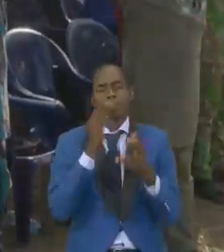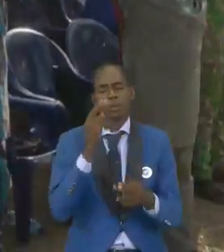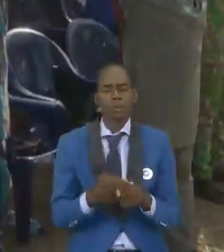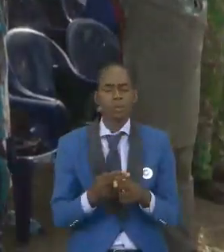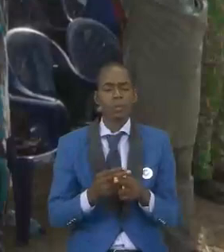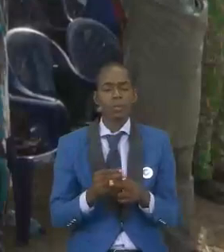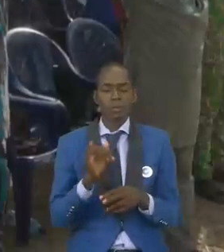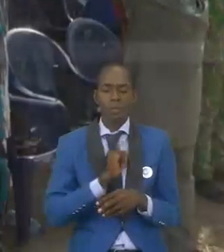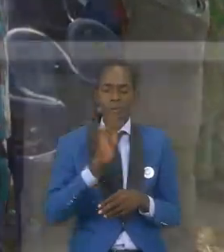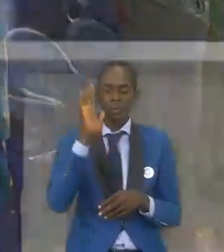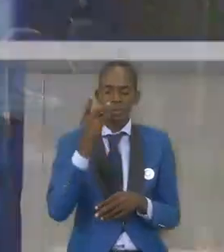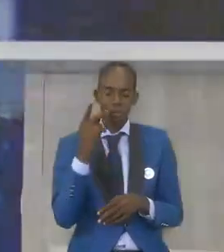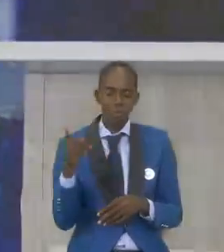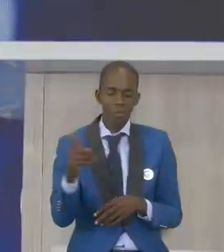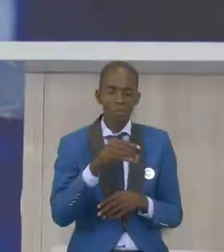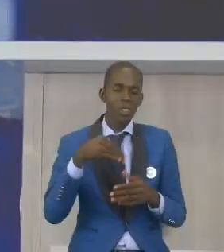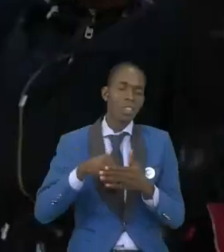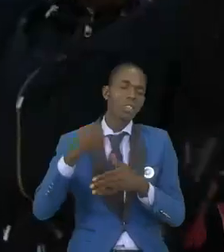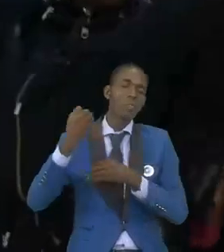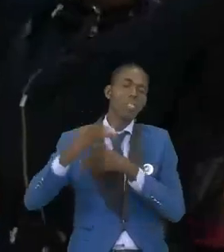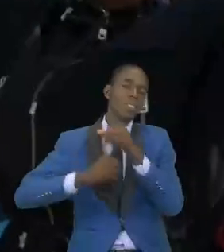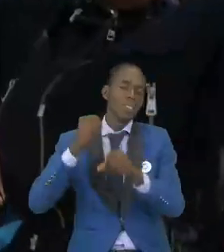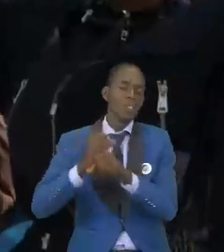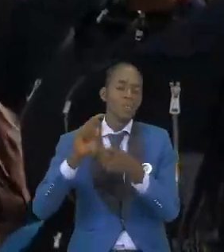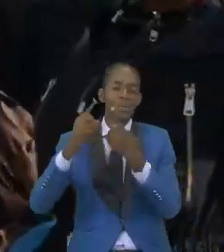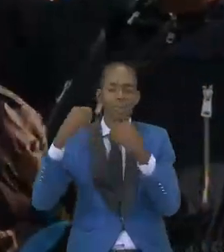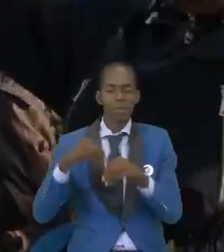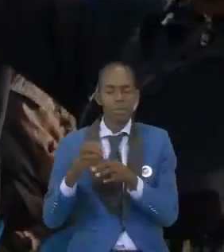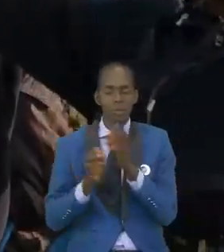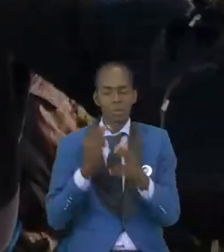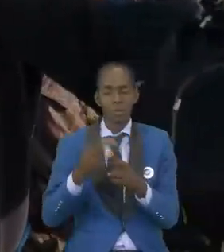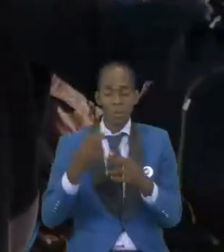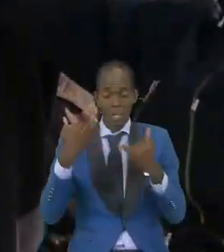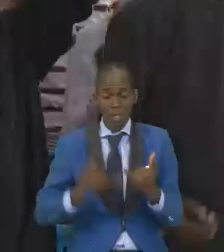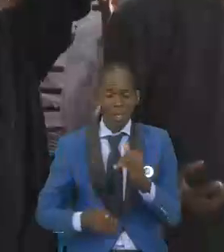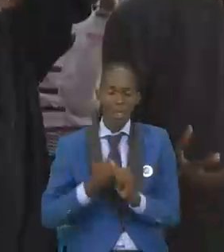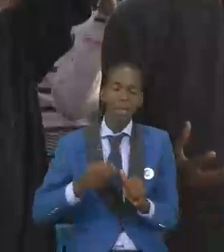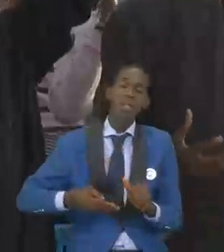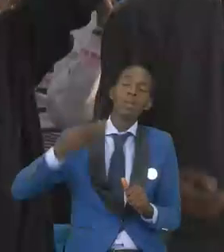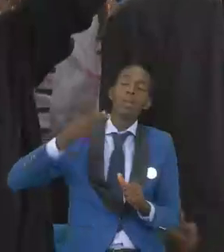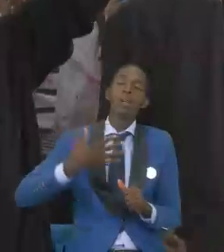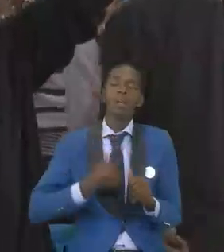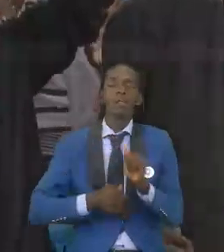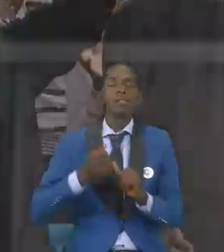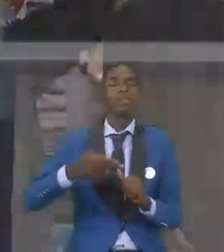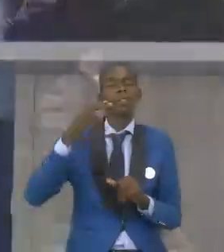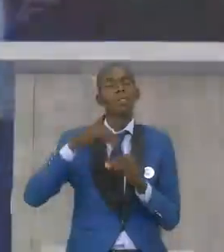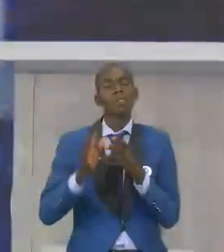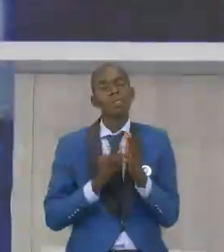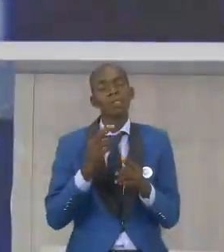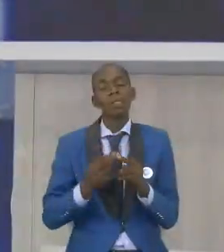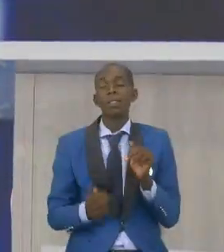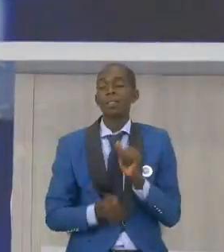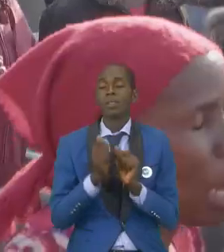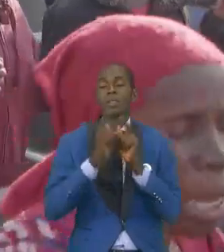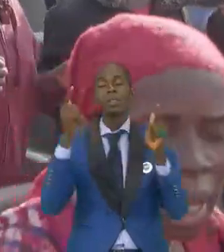I'll see you in years to come. Higher and higher. Greater and